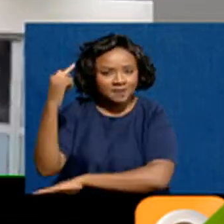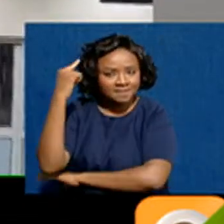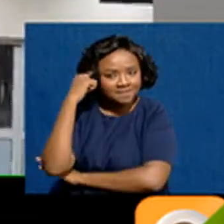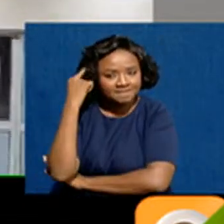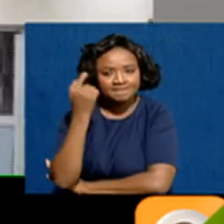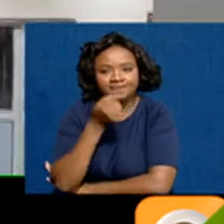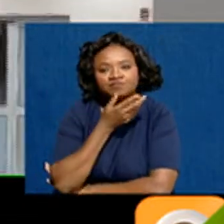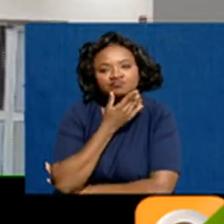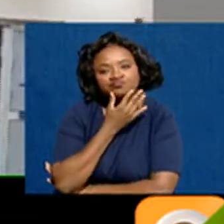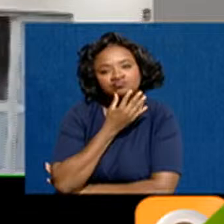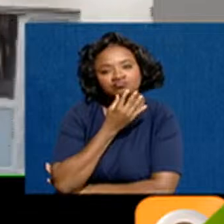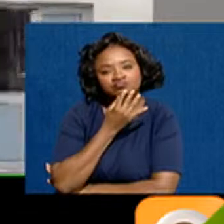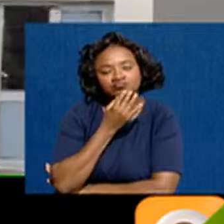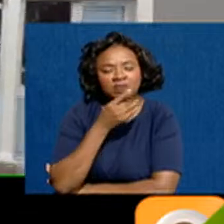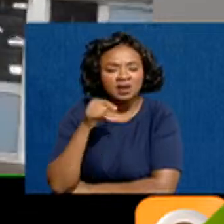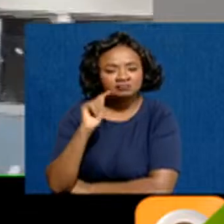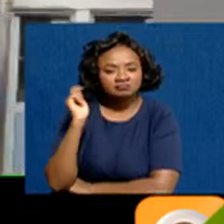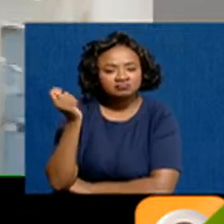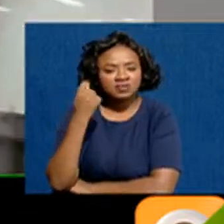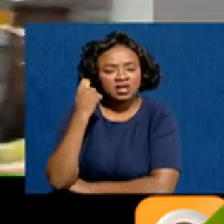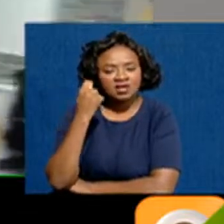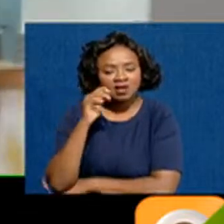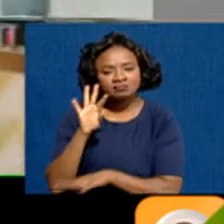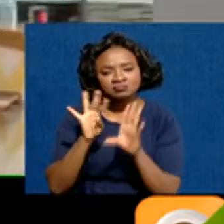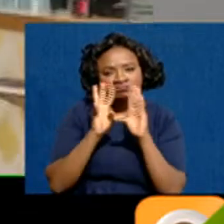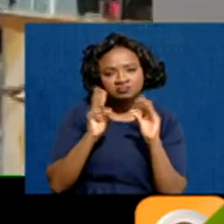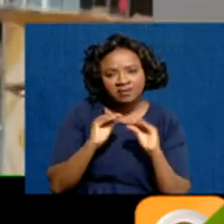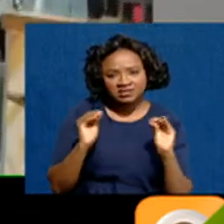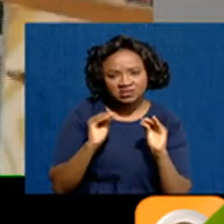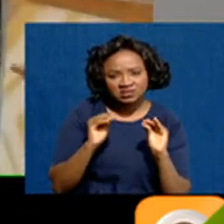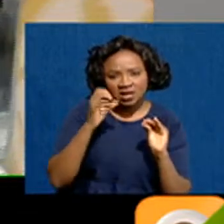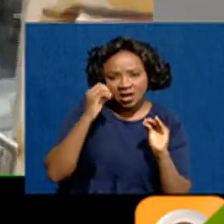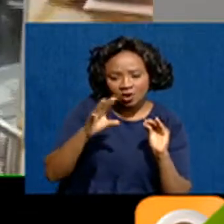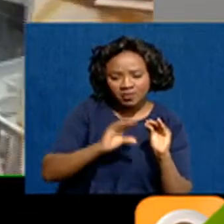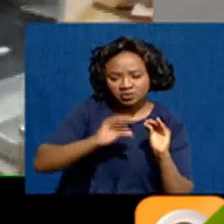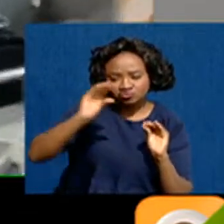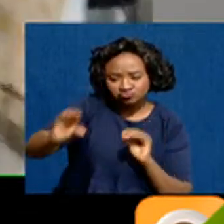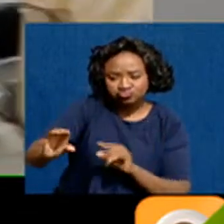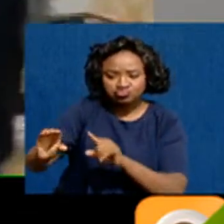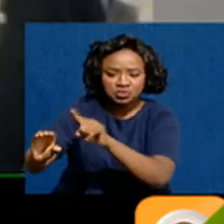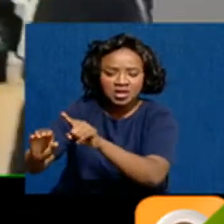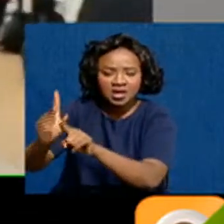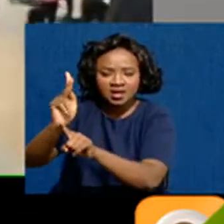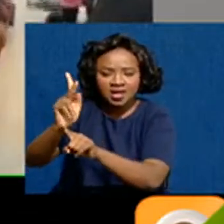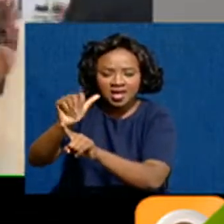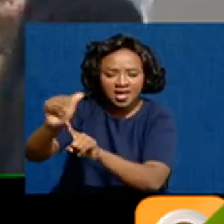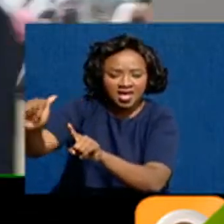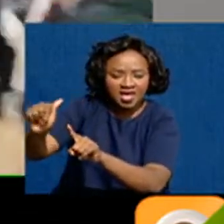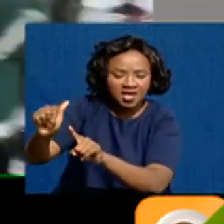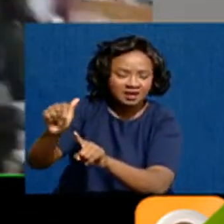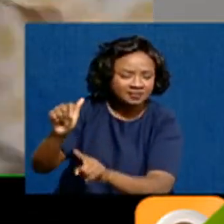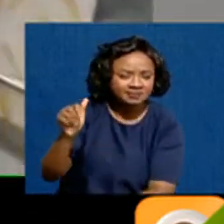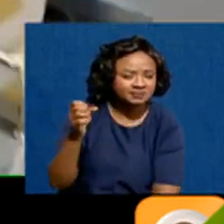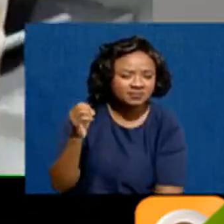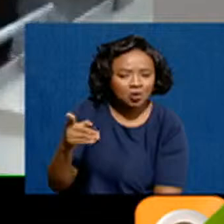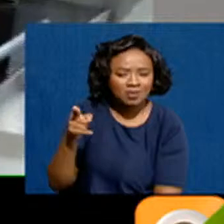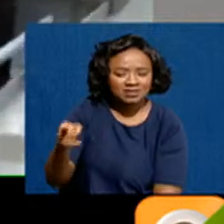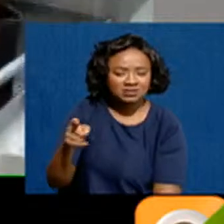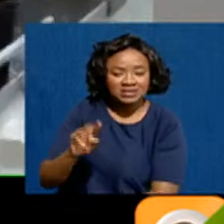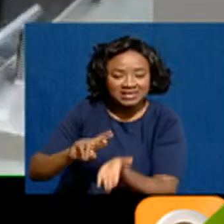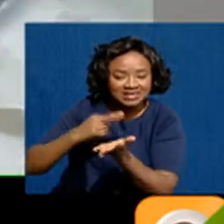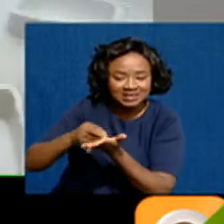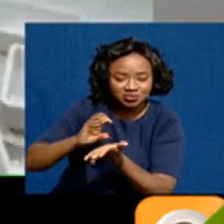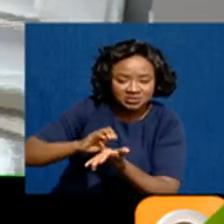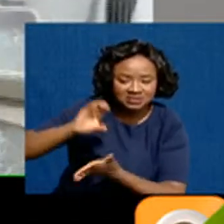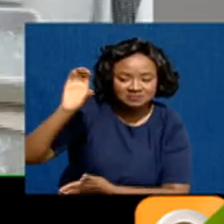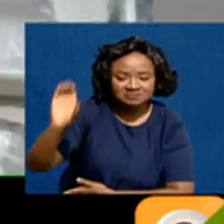the budget has been allocated to Kenya Airports Authority for construction of airport? You need to ask yourself, how much resources do you have